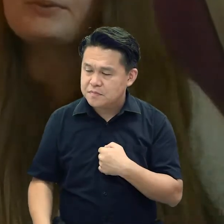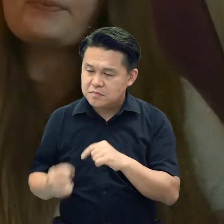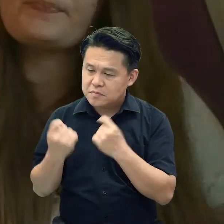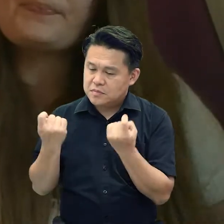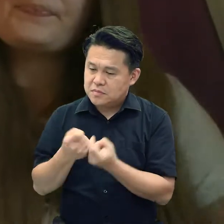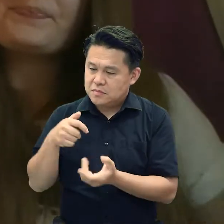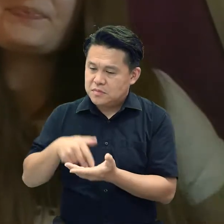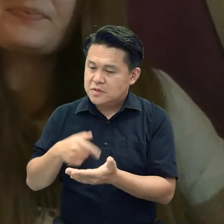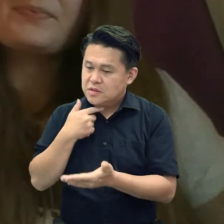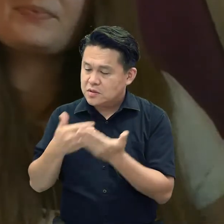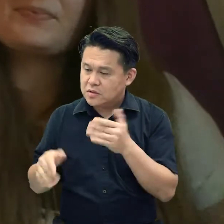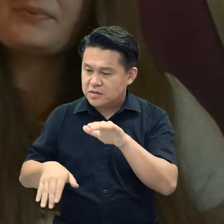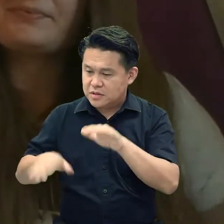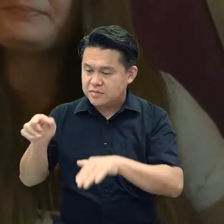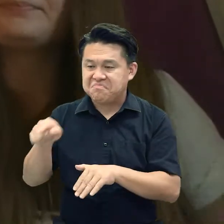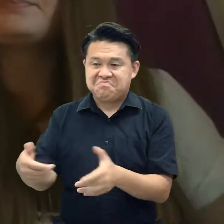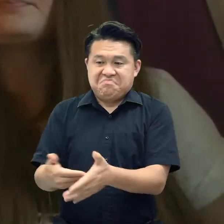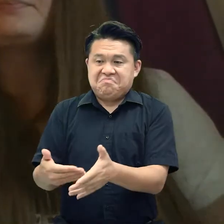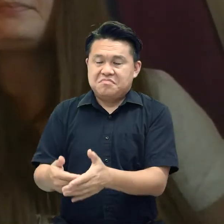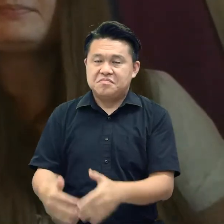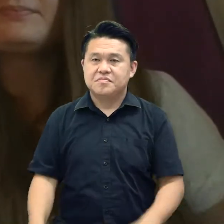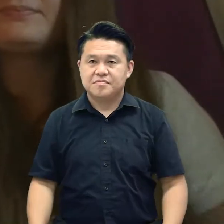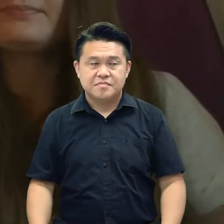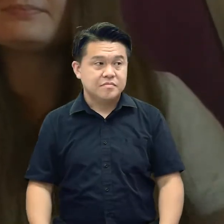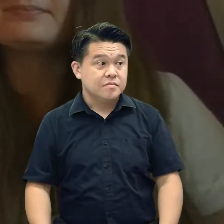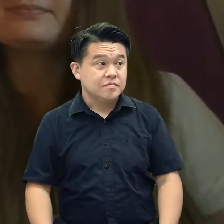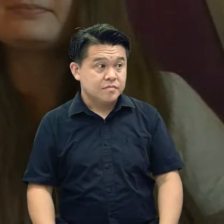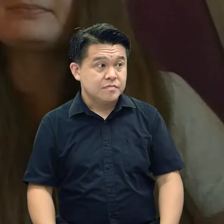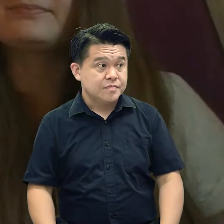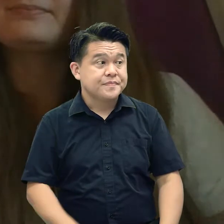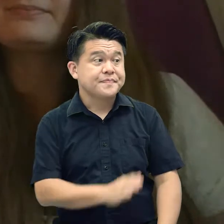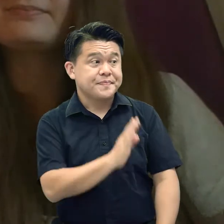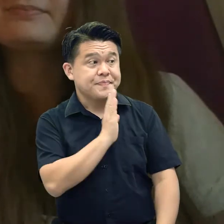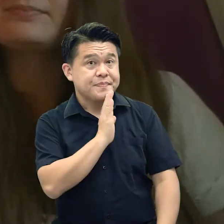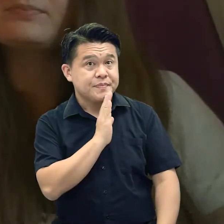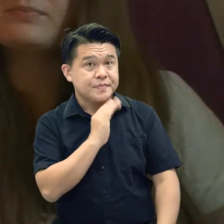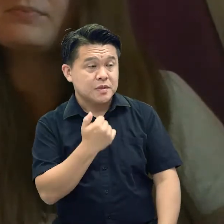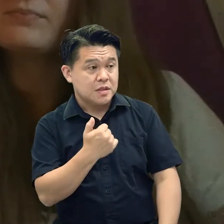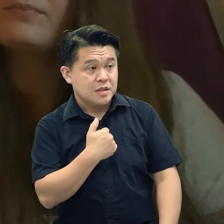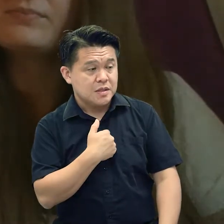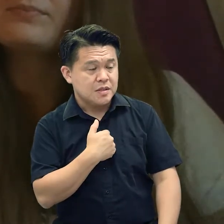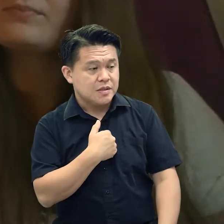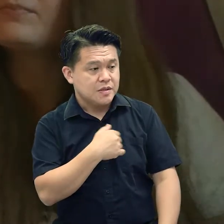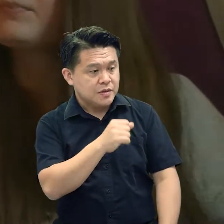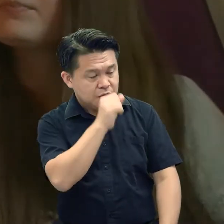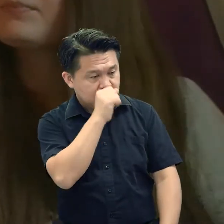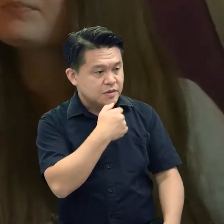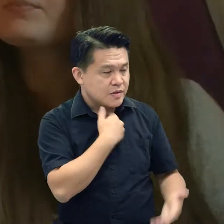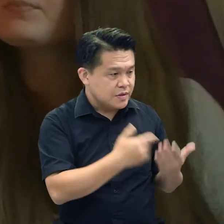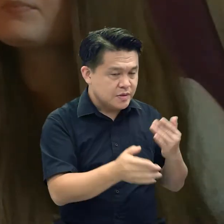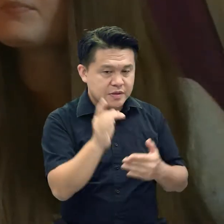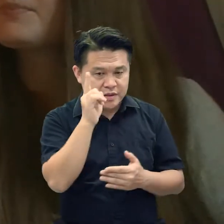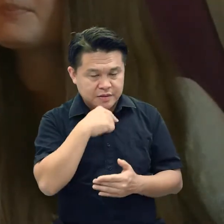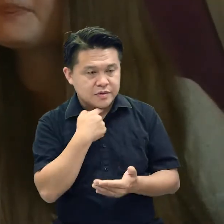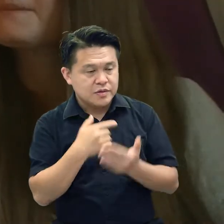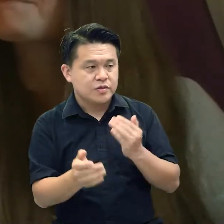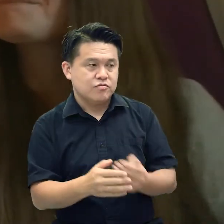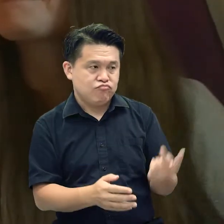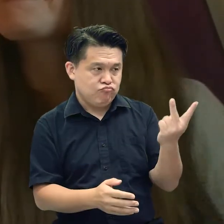personally. So. Yeah, for me it was like both positive and negative experiences, and one of the negative part